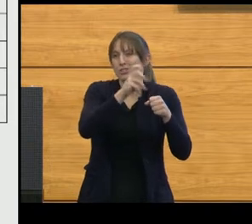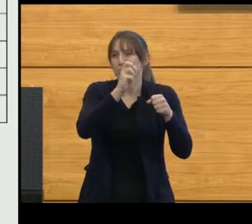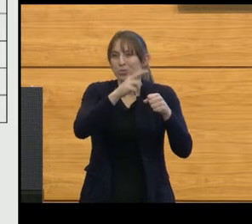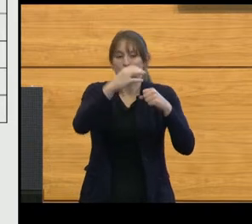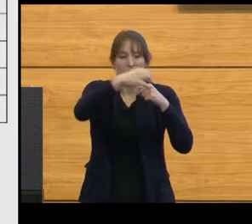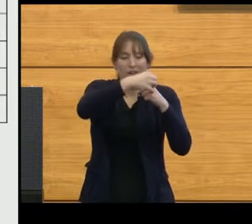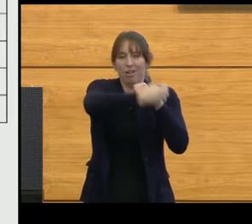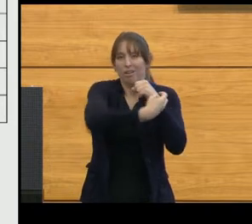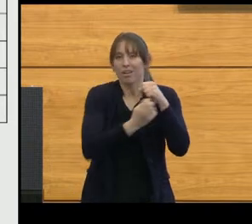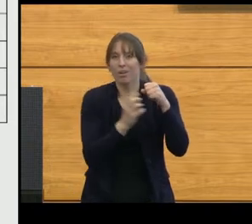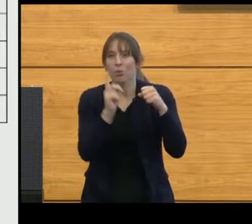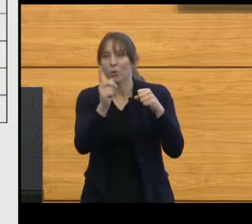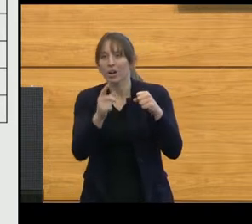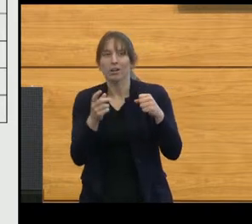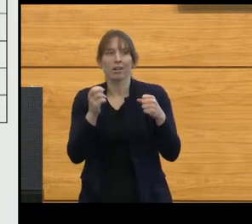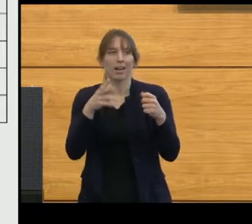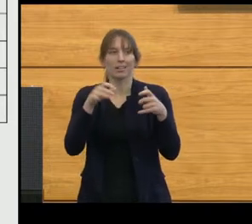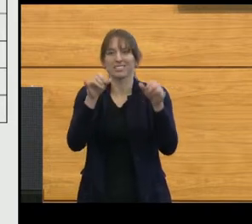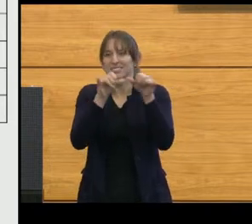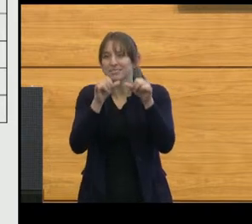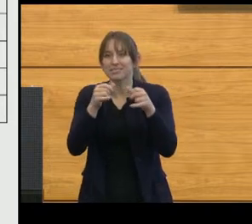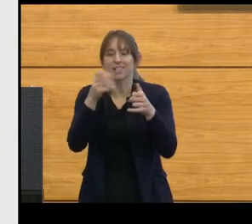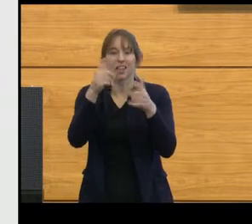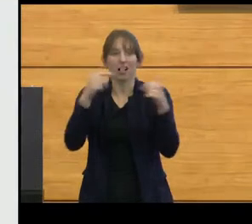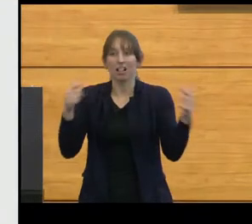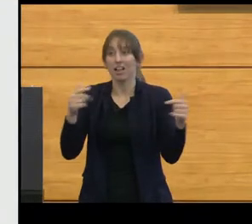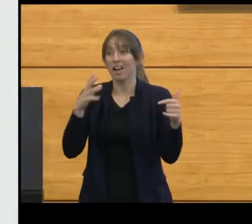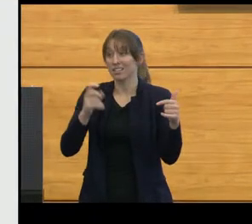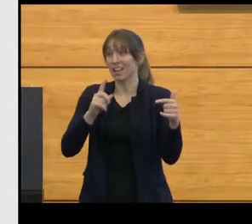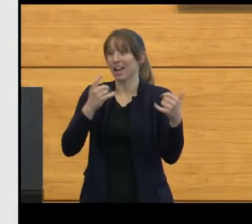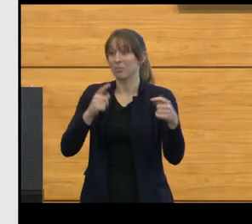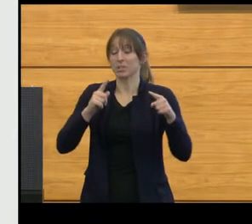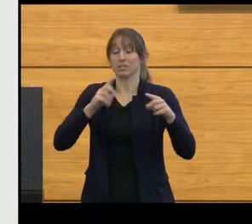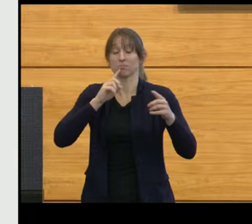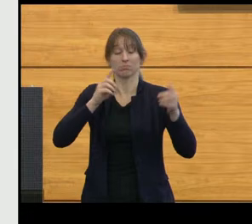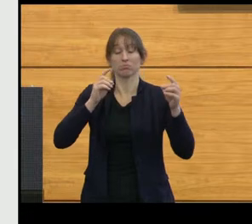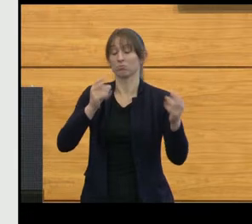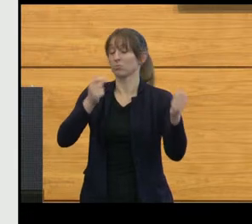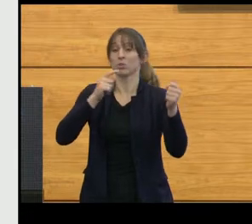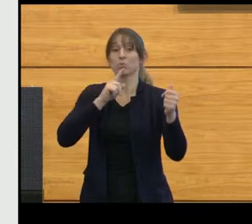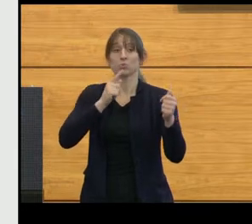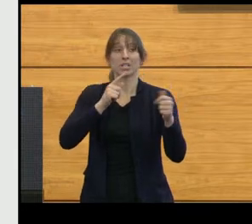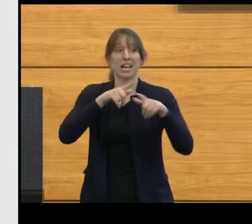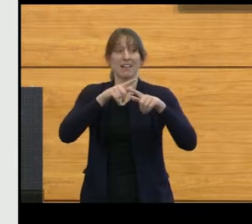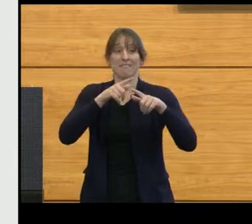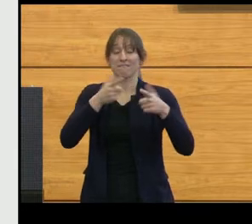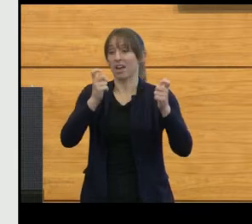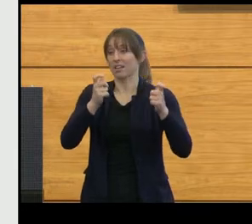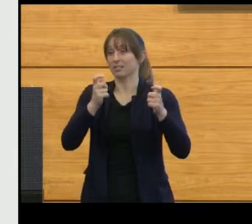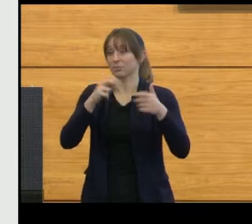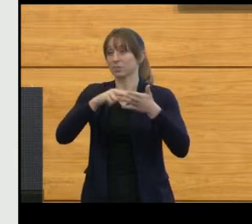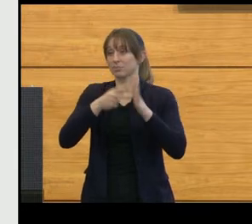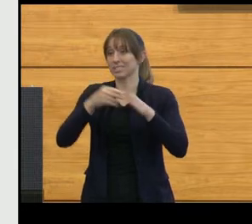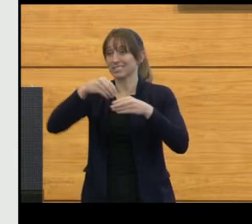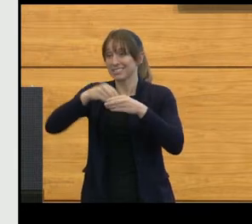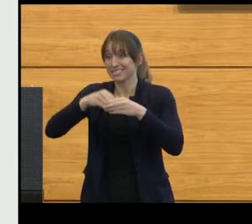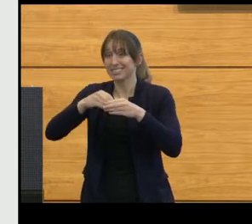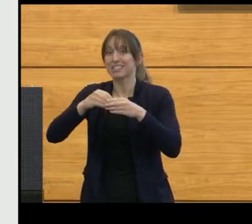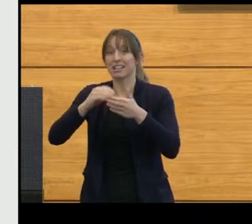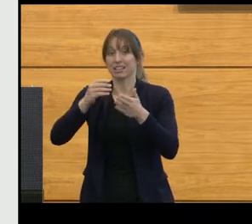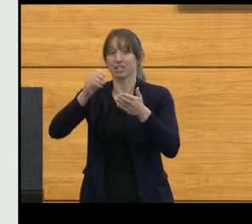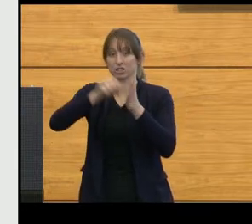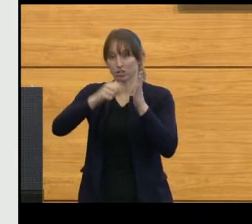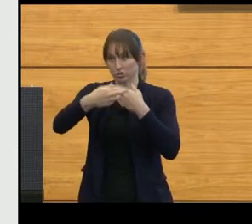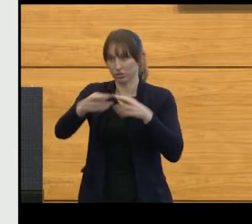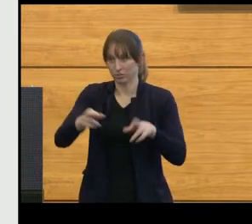actually able to do this in real time in the operating room. This stimulated Raman histology went